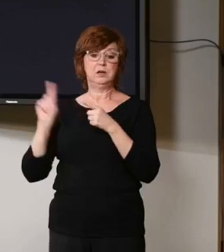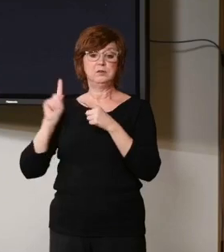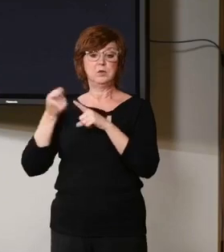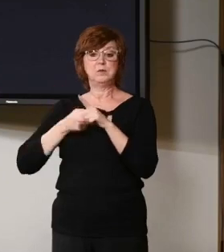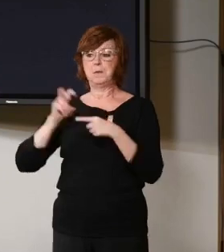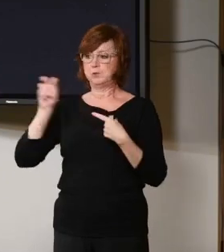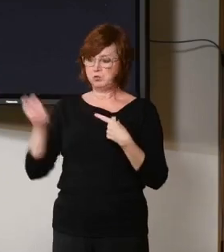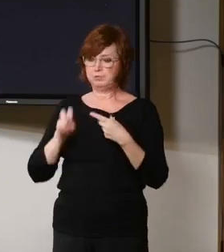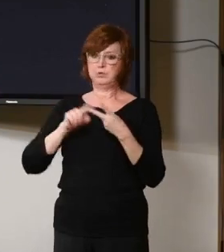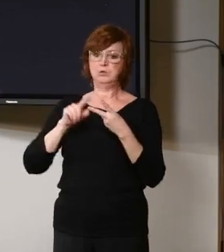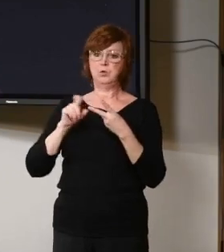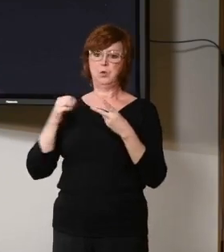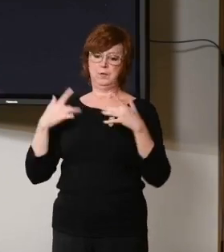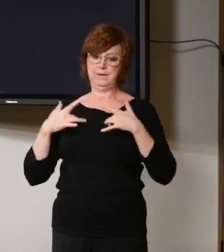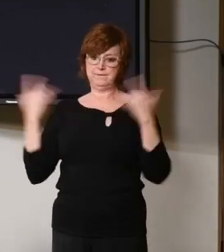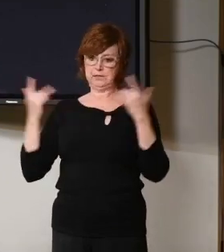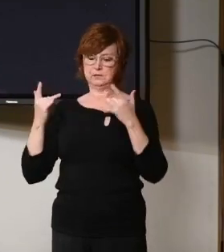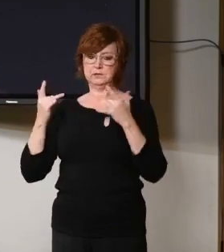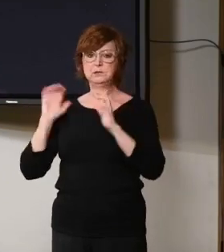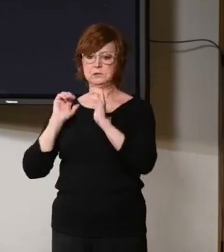linked to someone who had traveled.